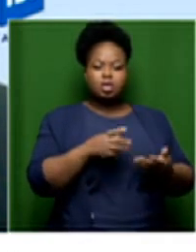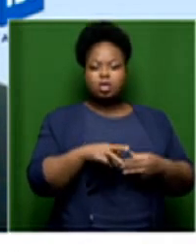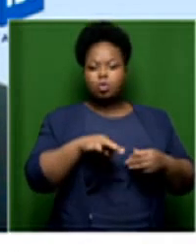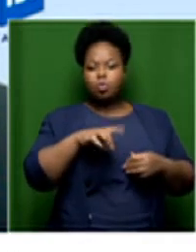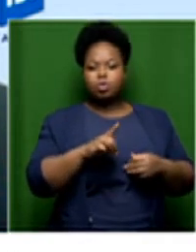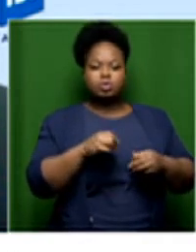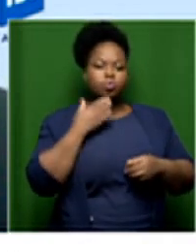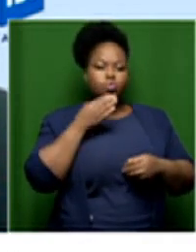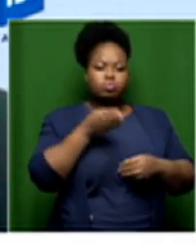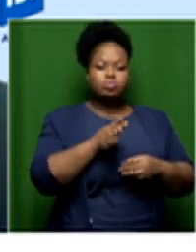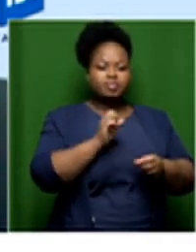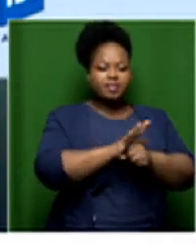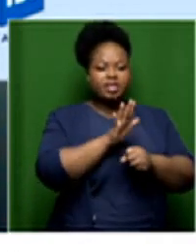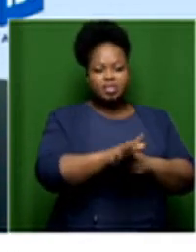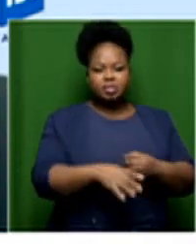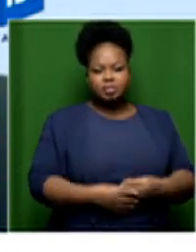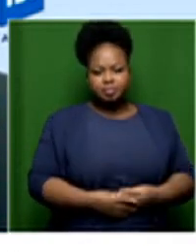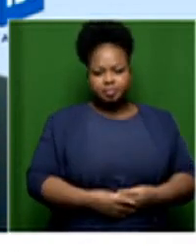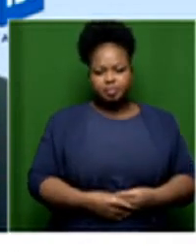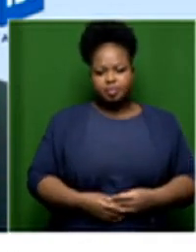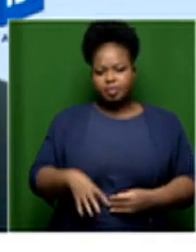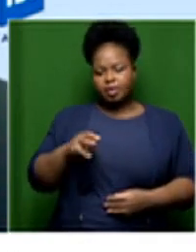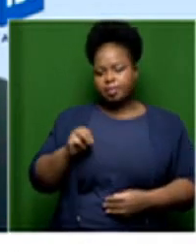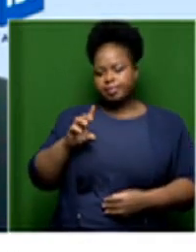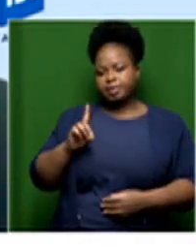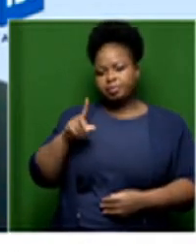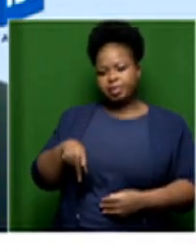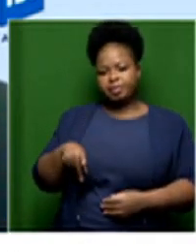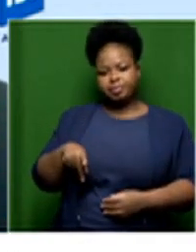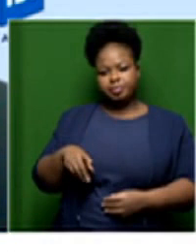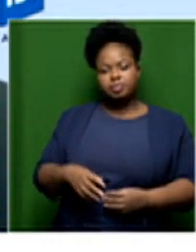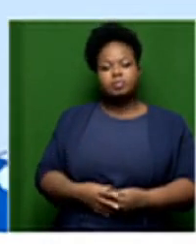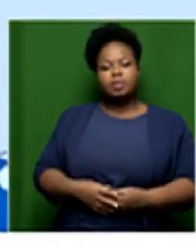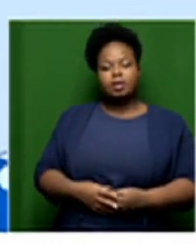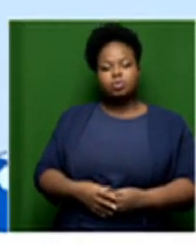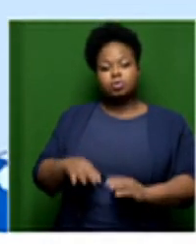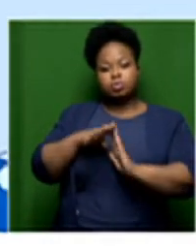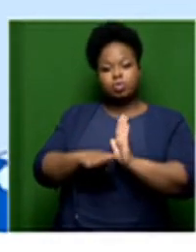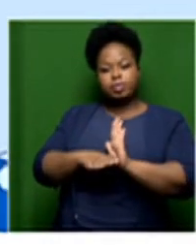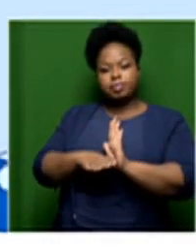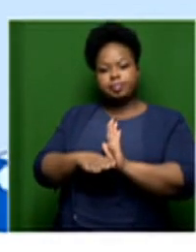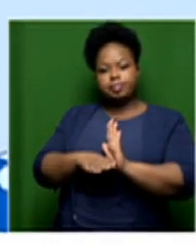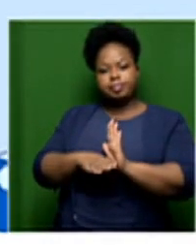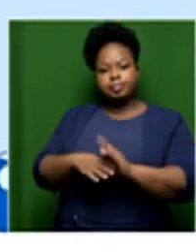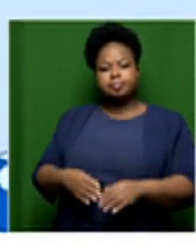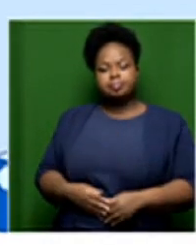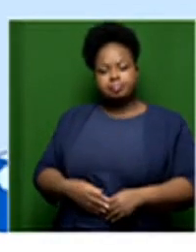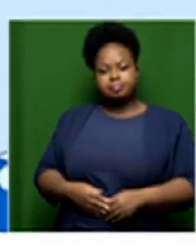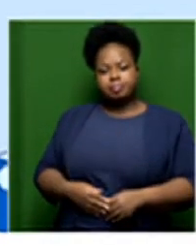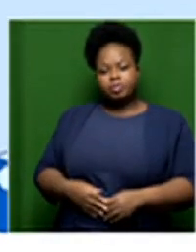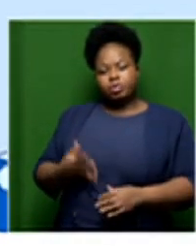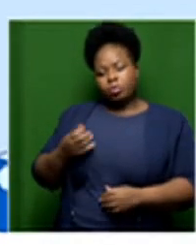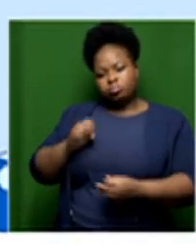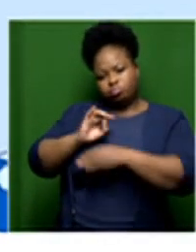wards? The MDB, in terms of its program, which it makes available, had a series